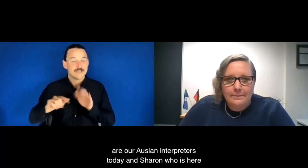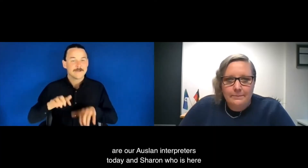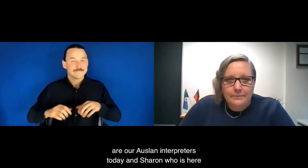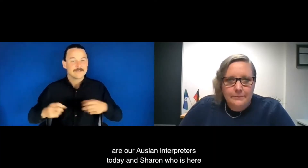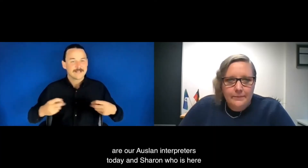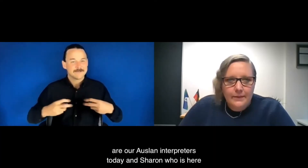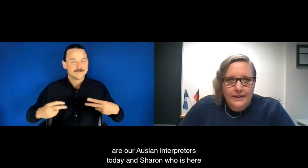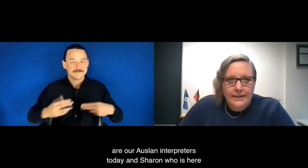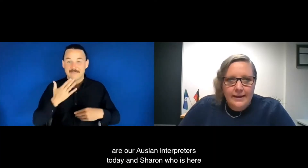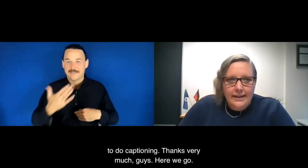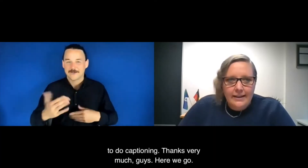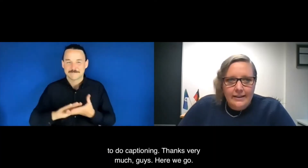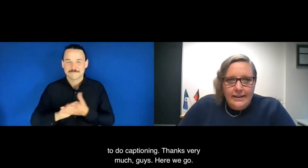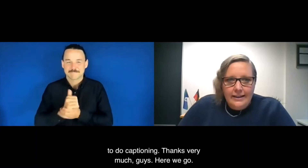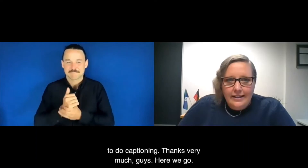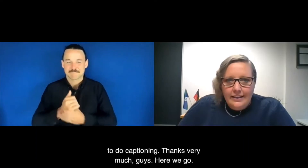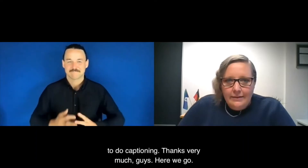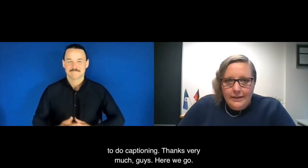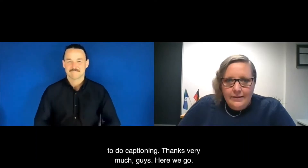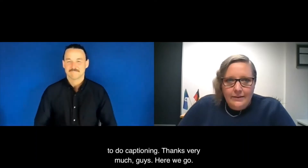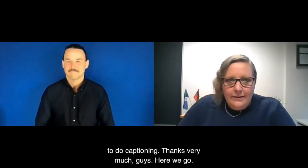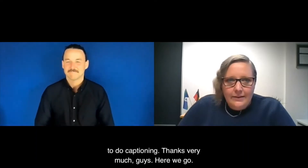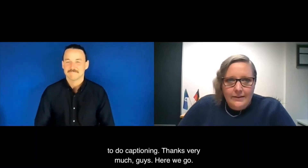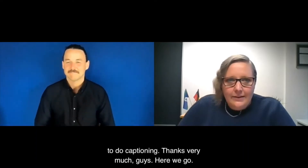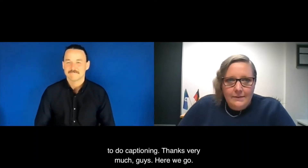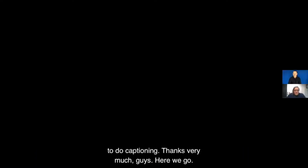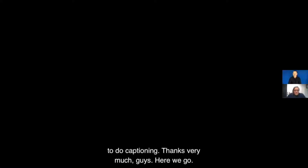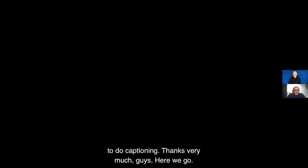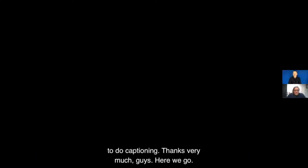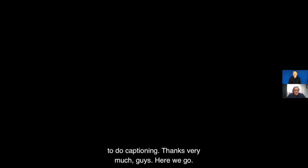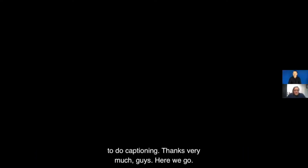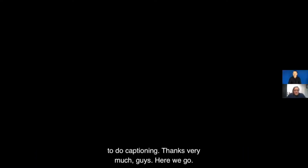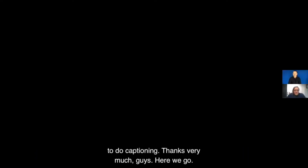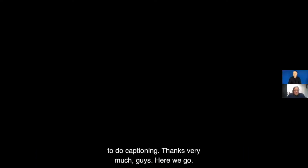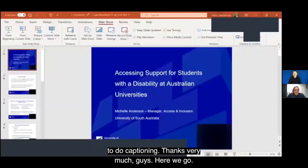guys. And here we go.